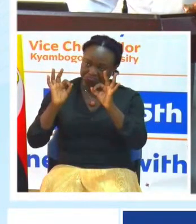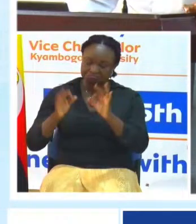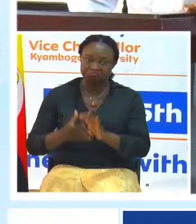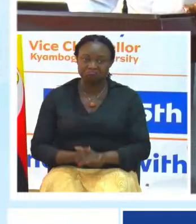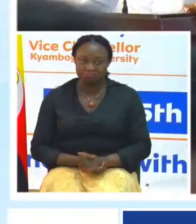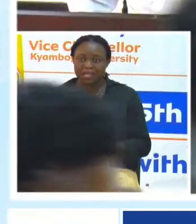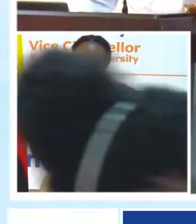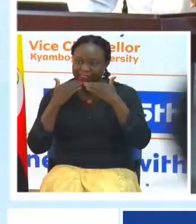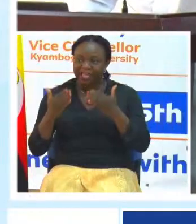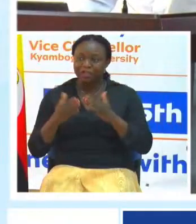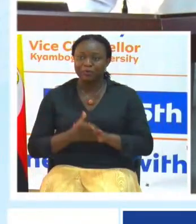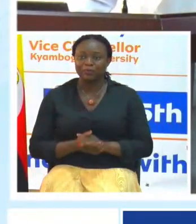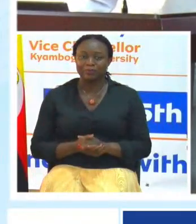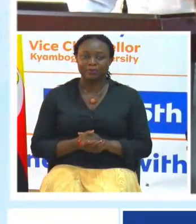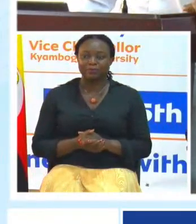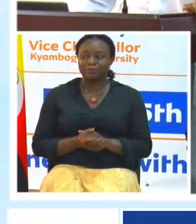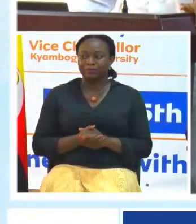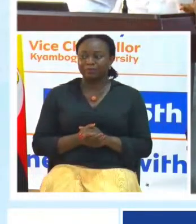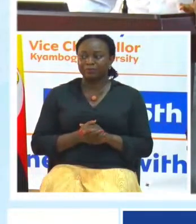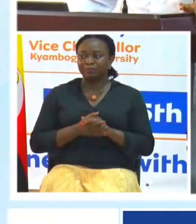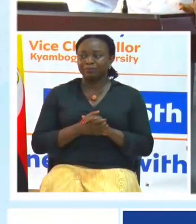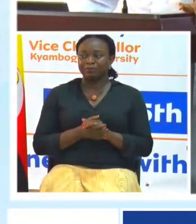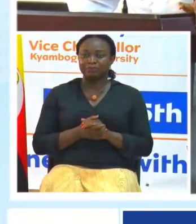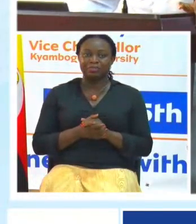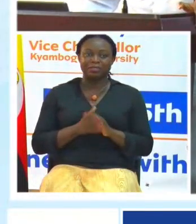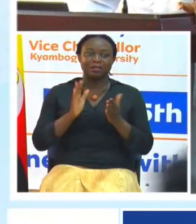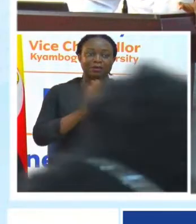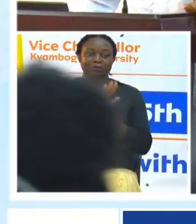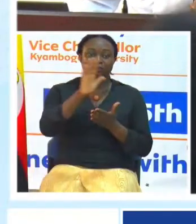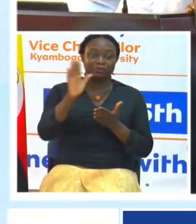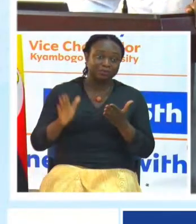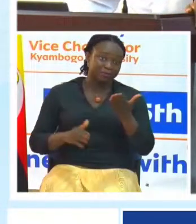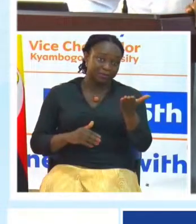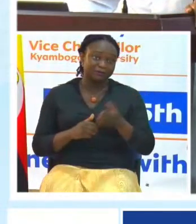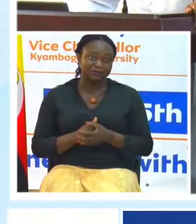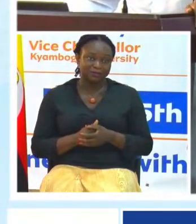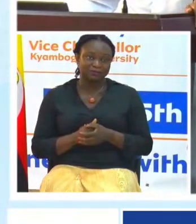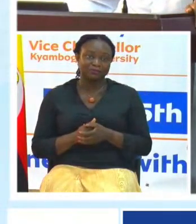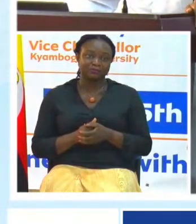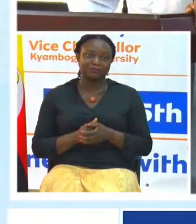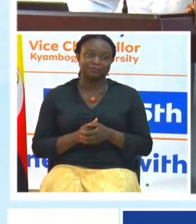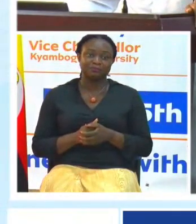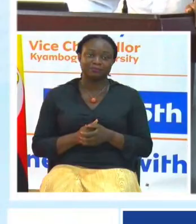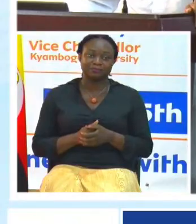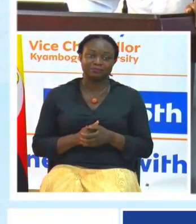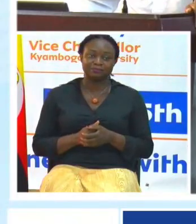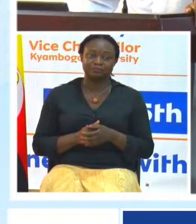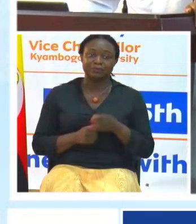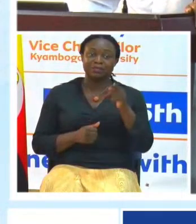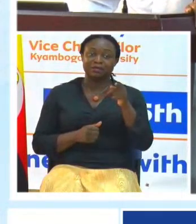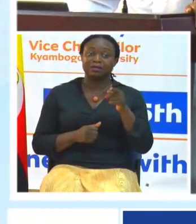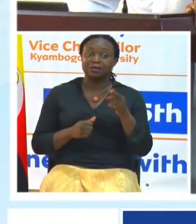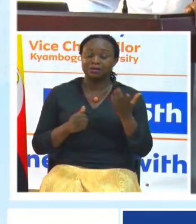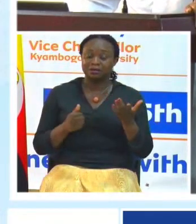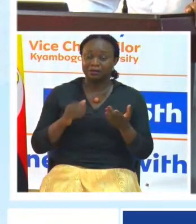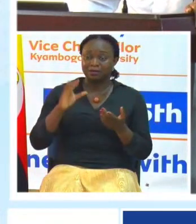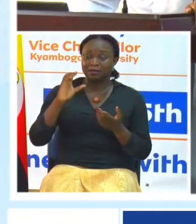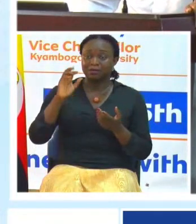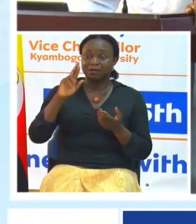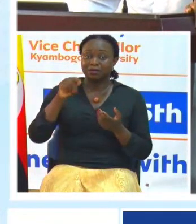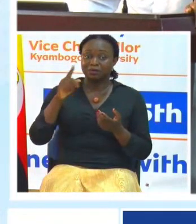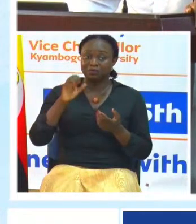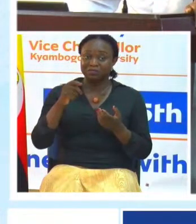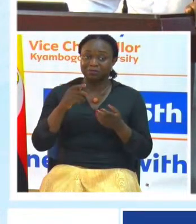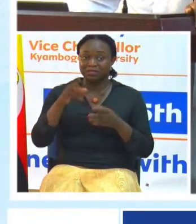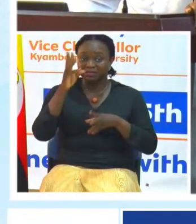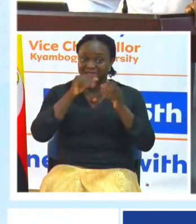fantastic answer. Thank you so much. Good afternoon, everyone. I'm Chebet Crispas,